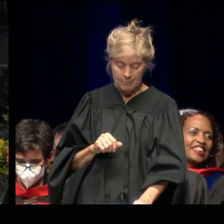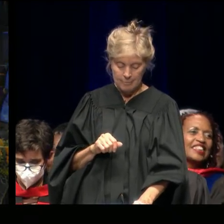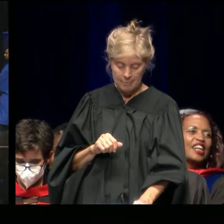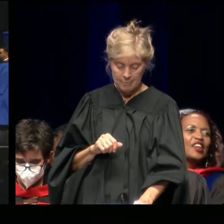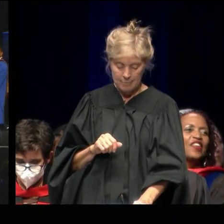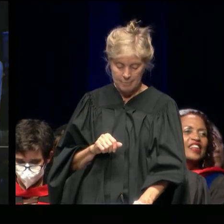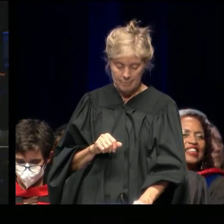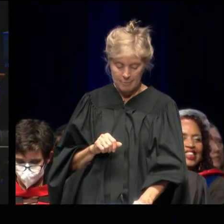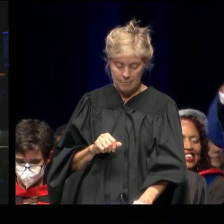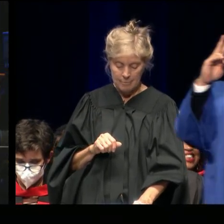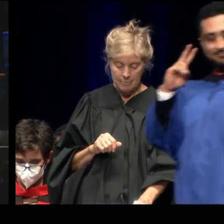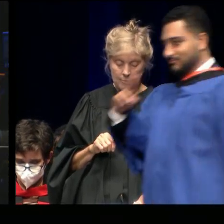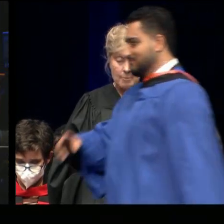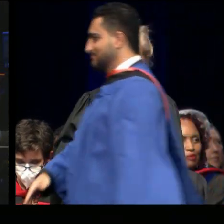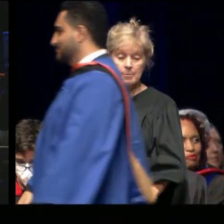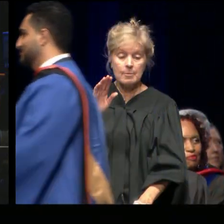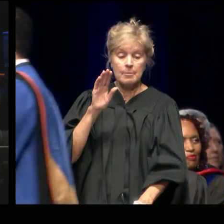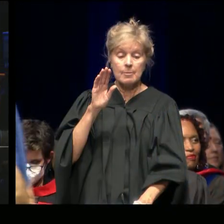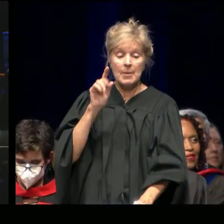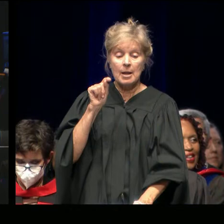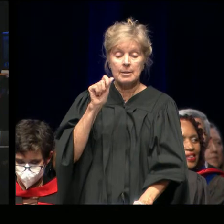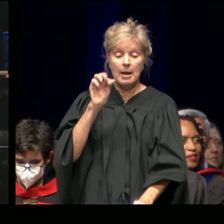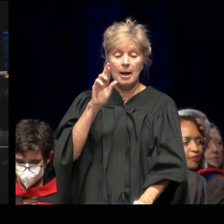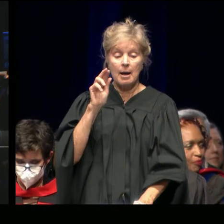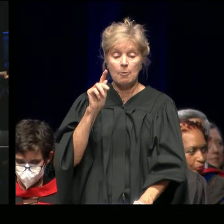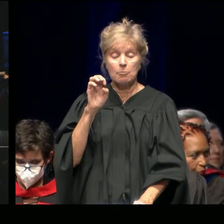Tariq Hafiz.